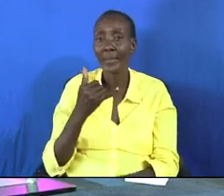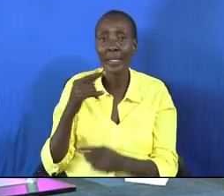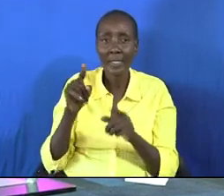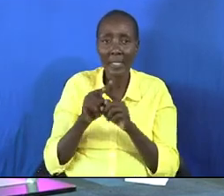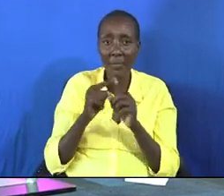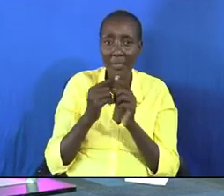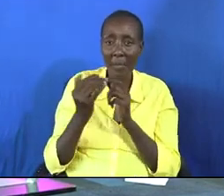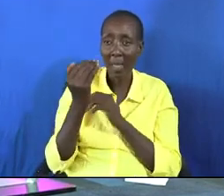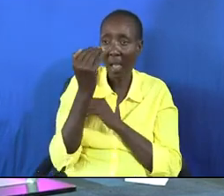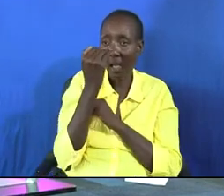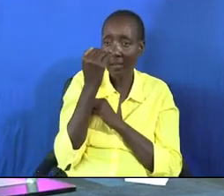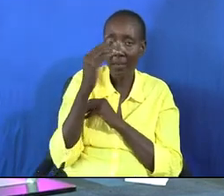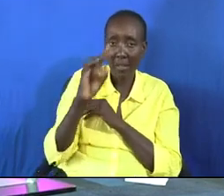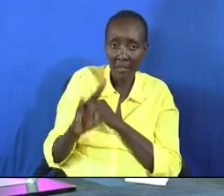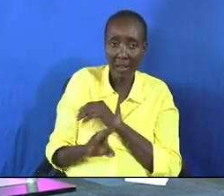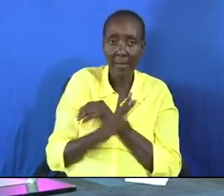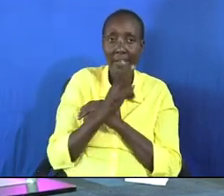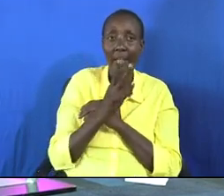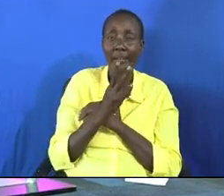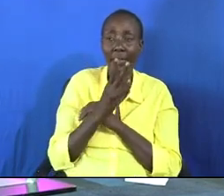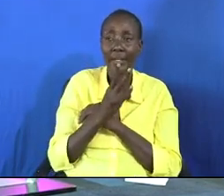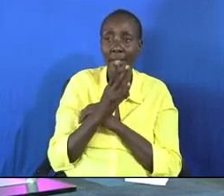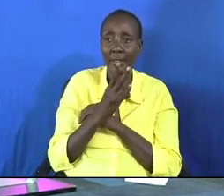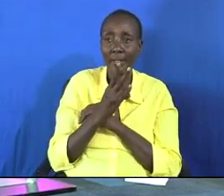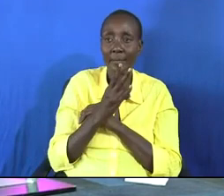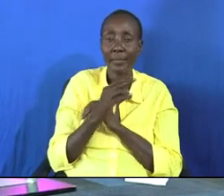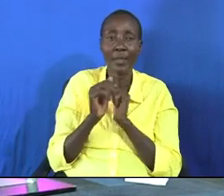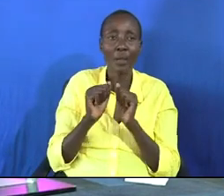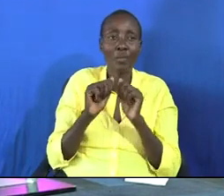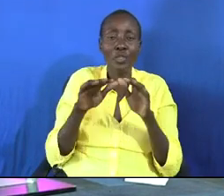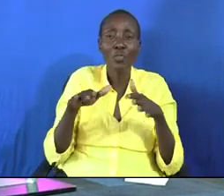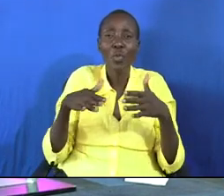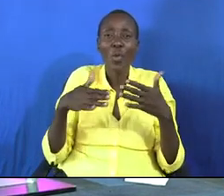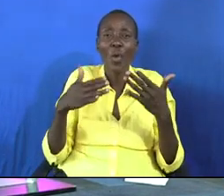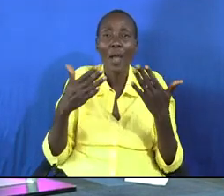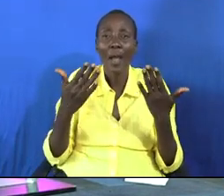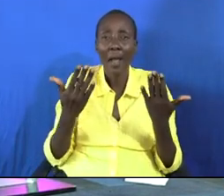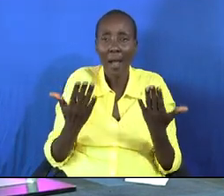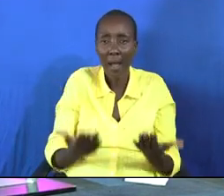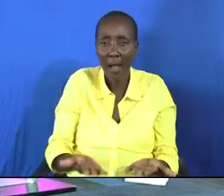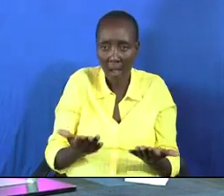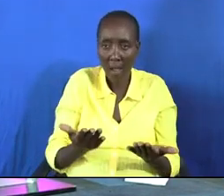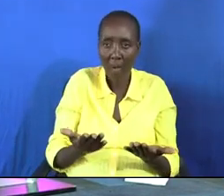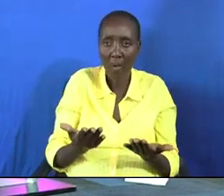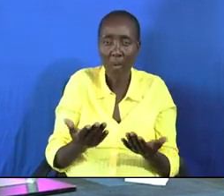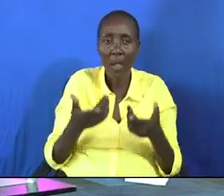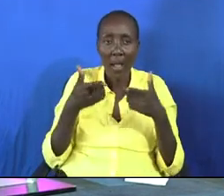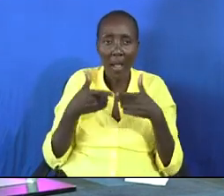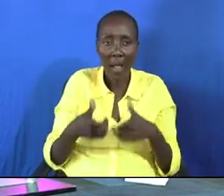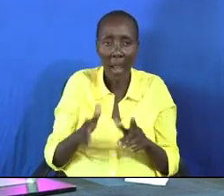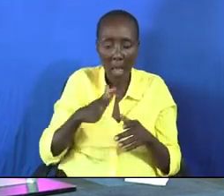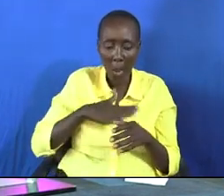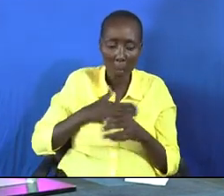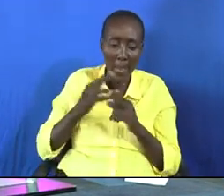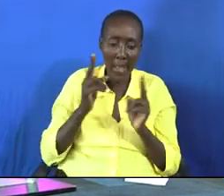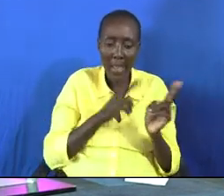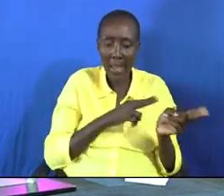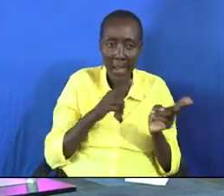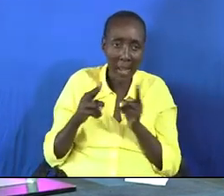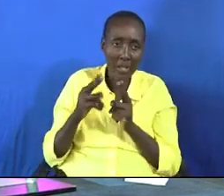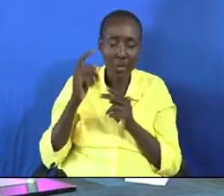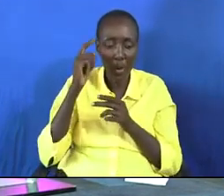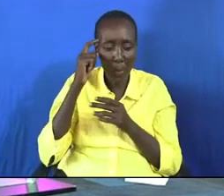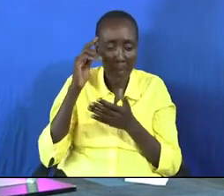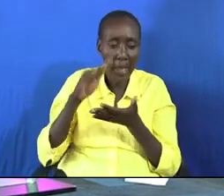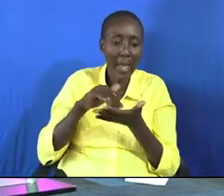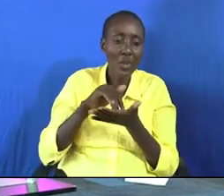myself as an Adventist. How do I make my natural man weak? How